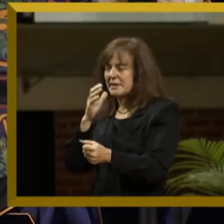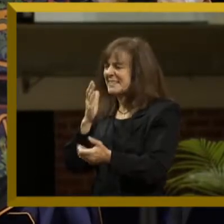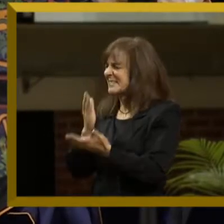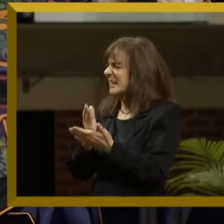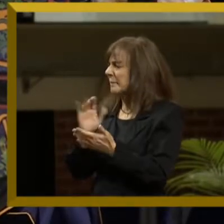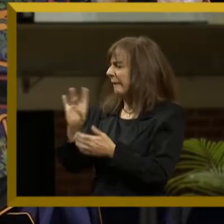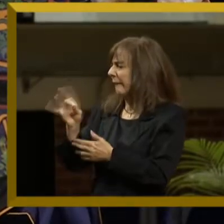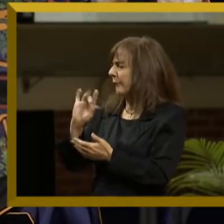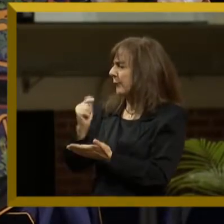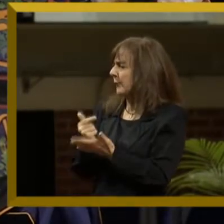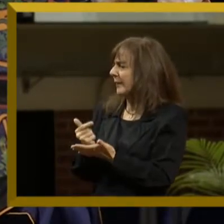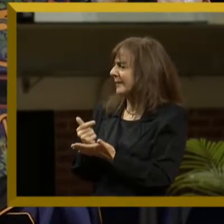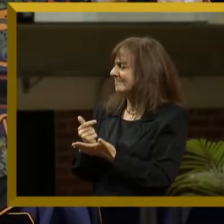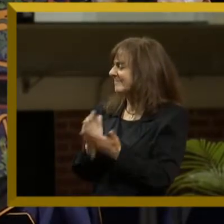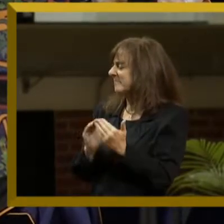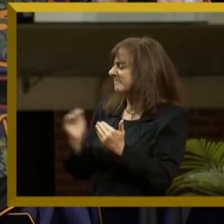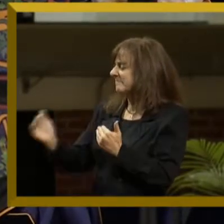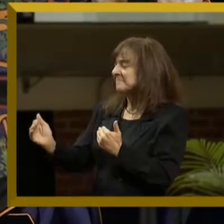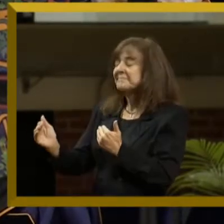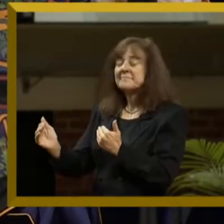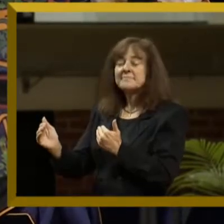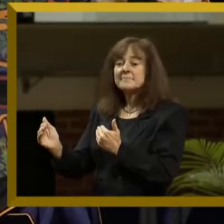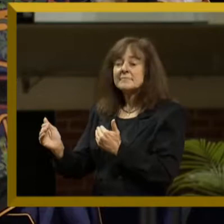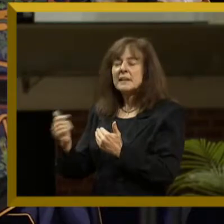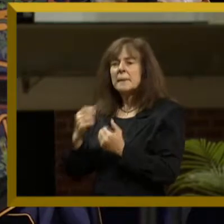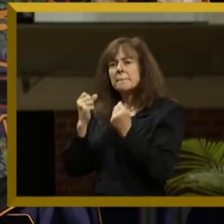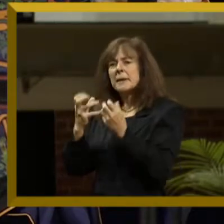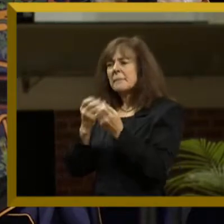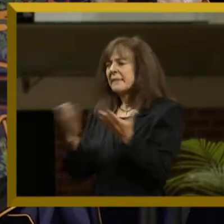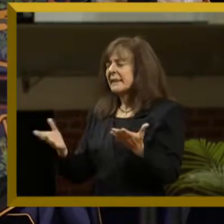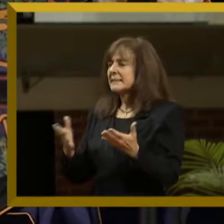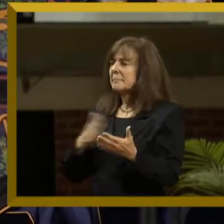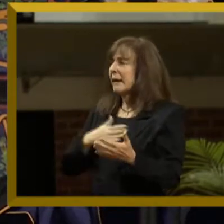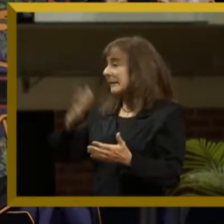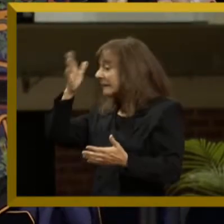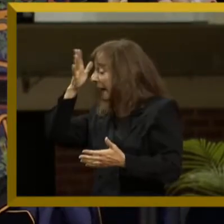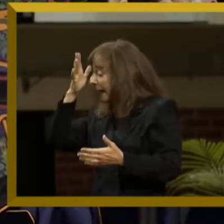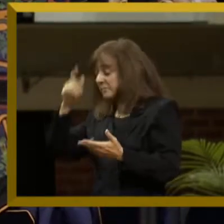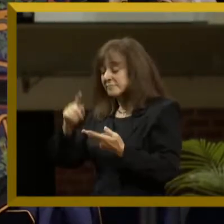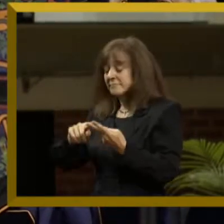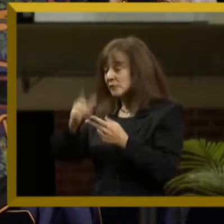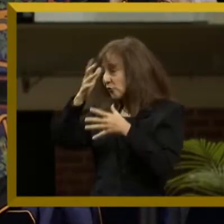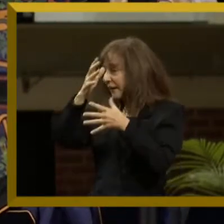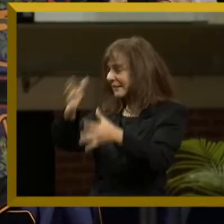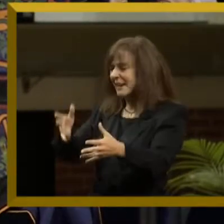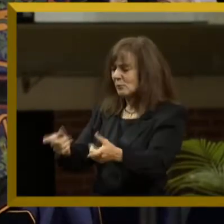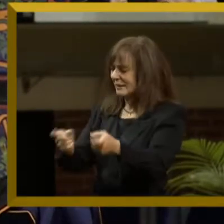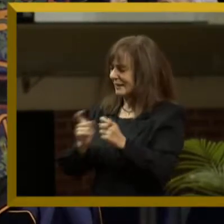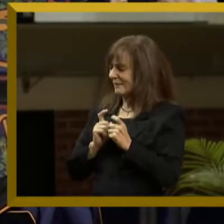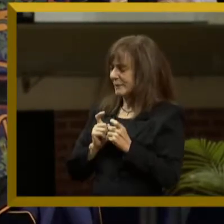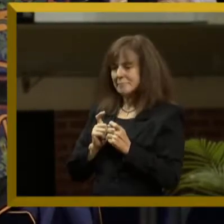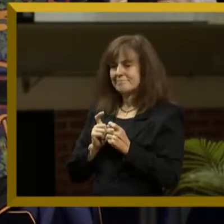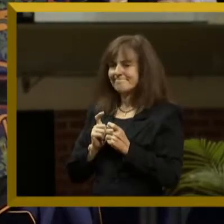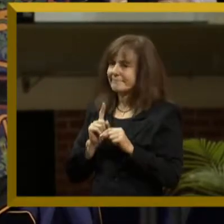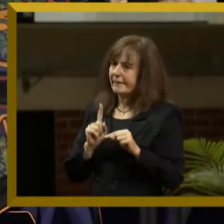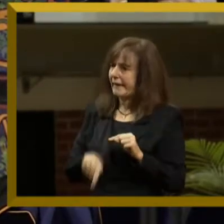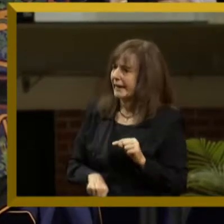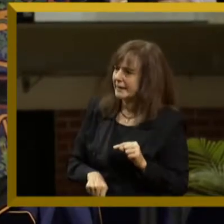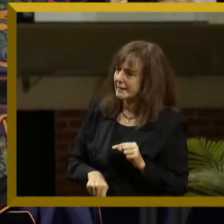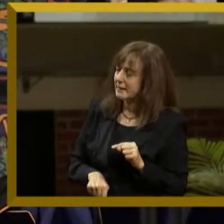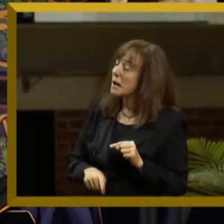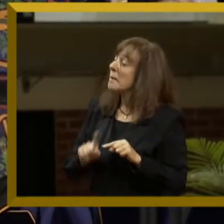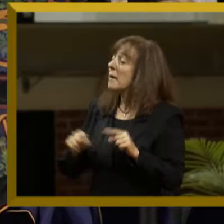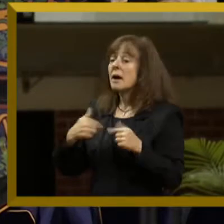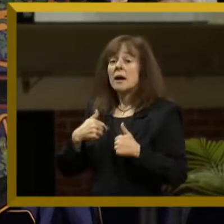grade. I know there were a lot of things that my dad and granddad wanted to give me that they couldn't, but I am thankful for